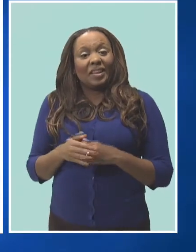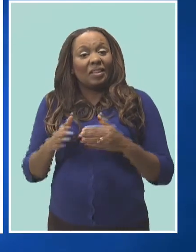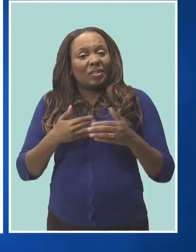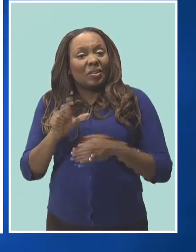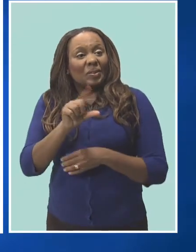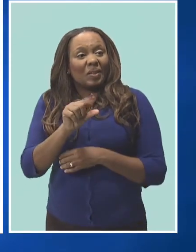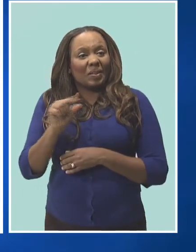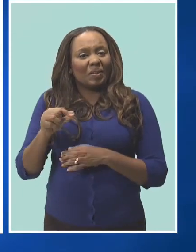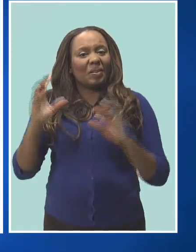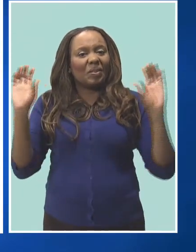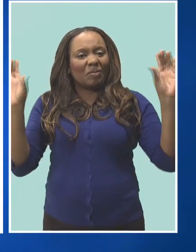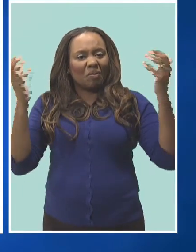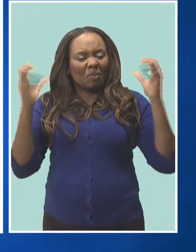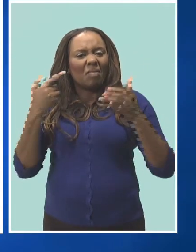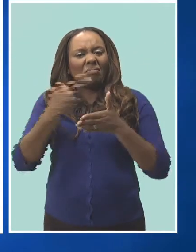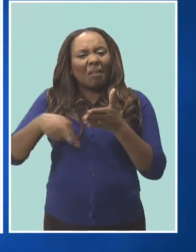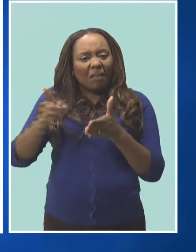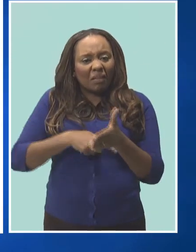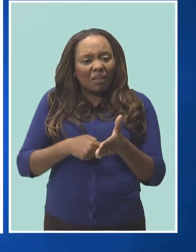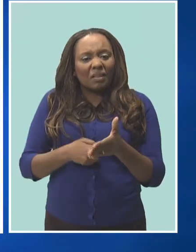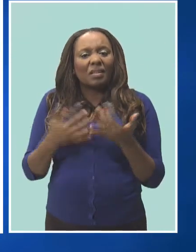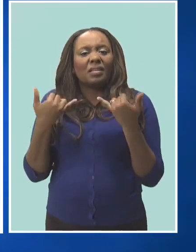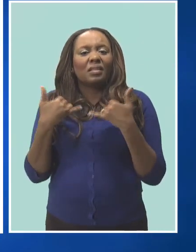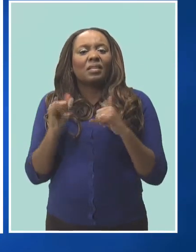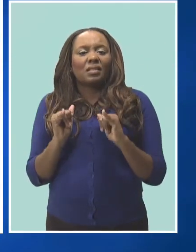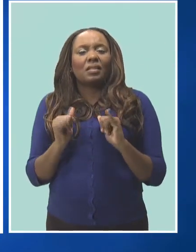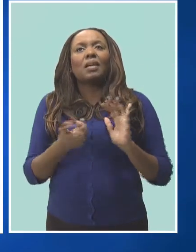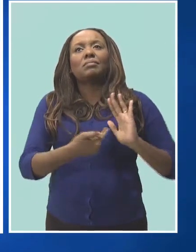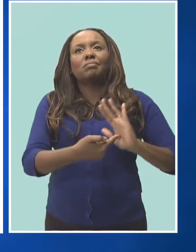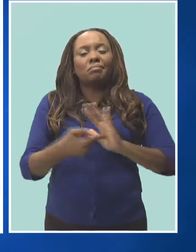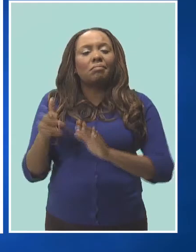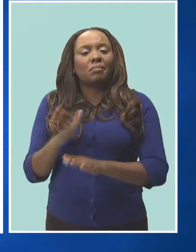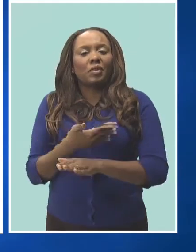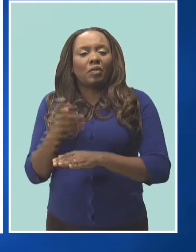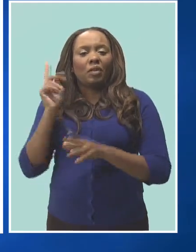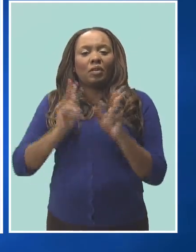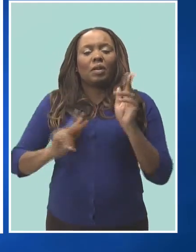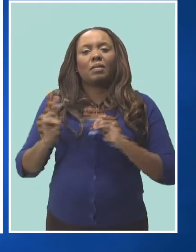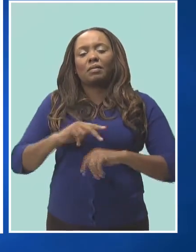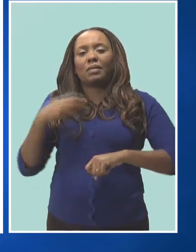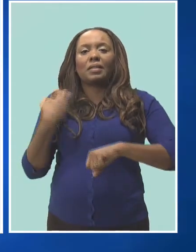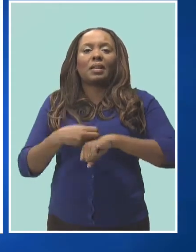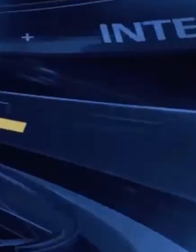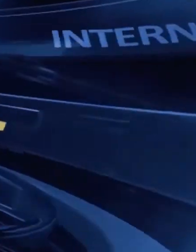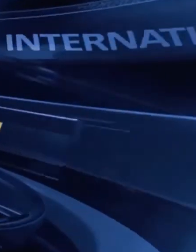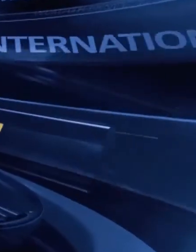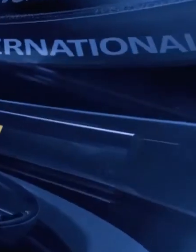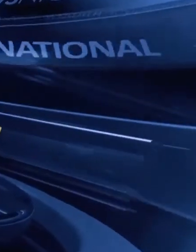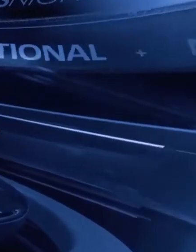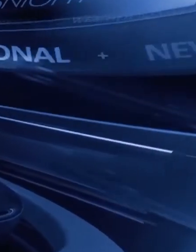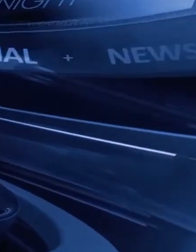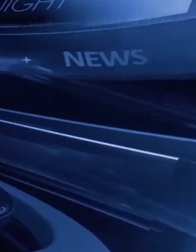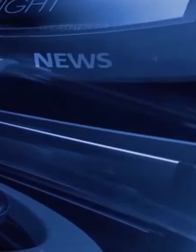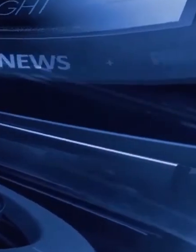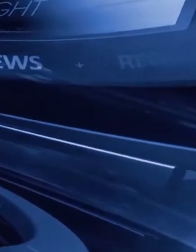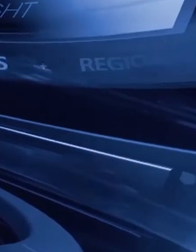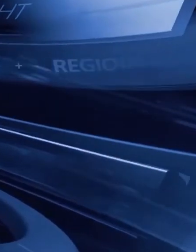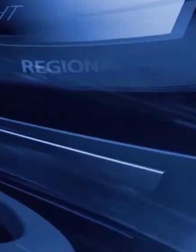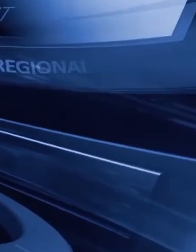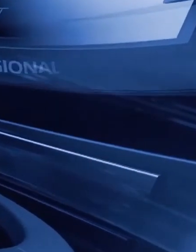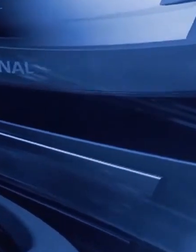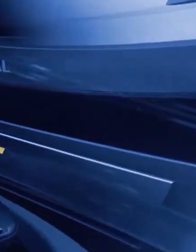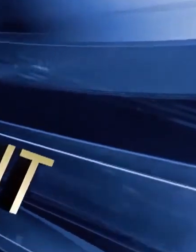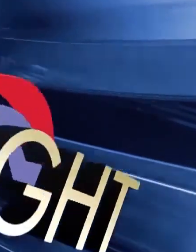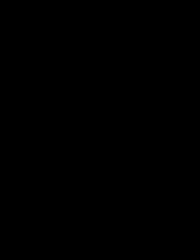2020 Cropover Festival has been cancelled, he still decided to release music for fans during this difficult time.